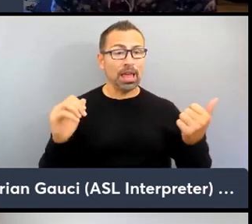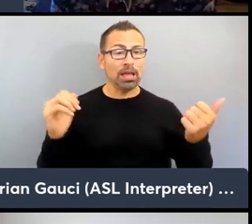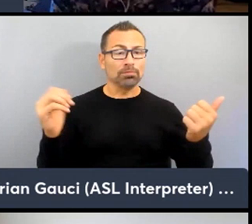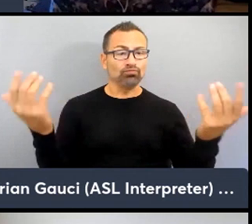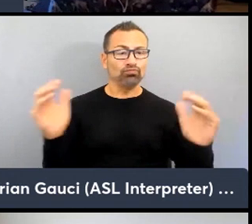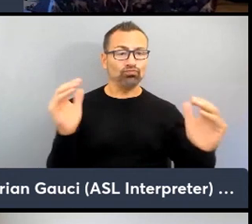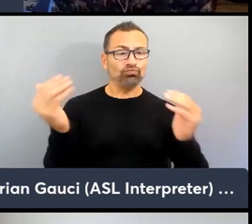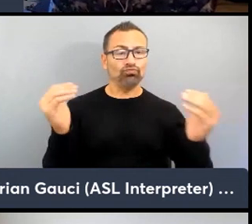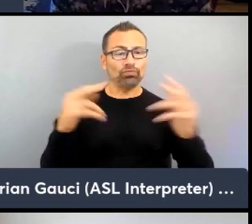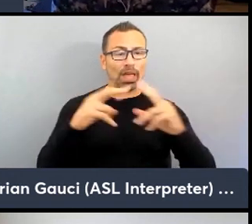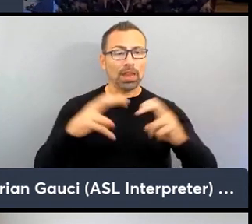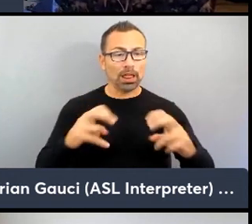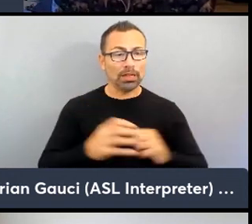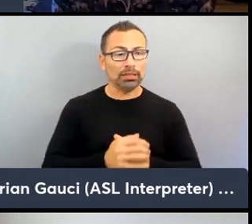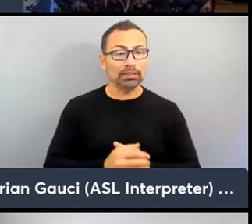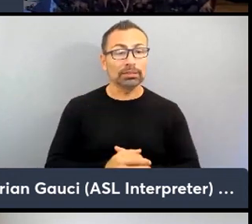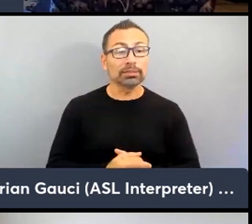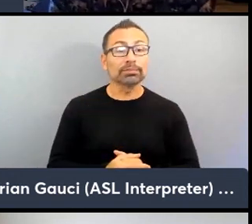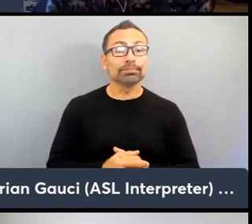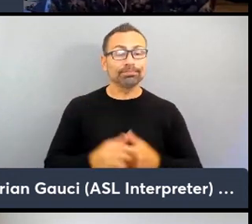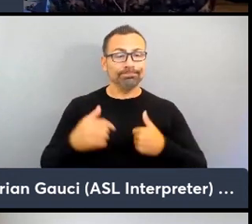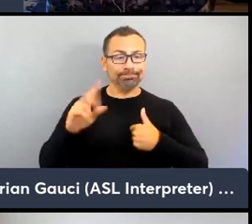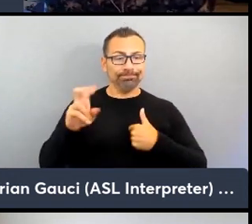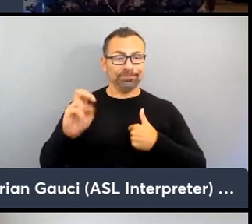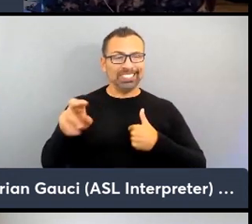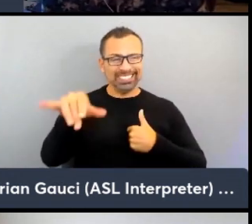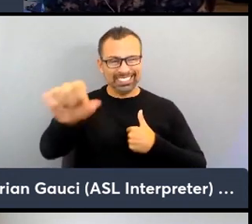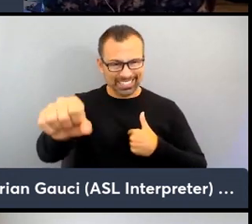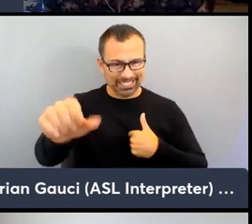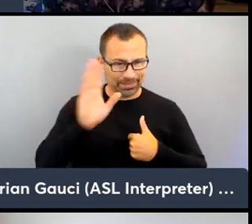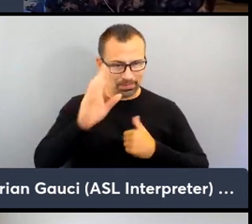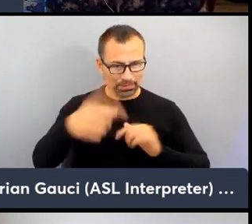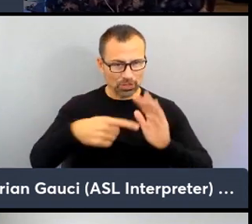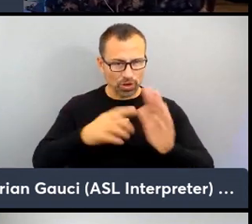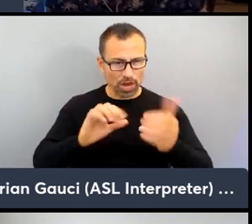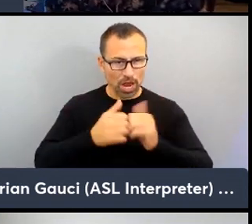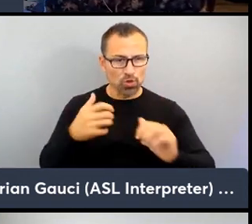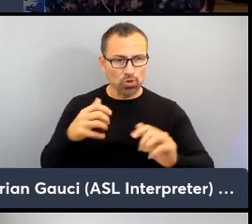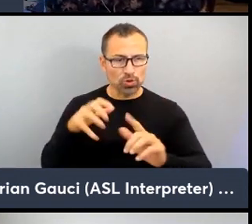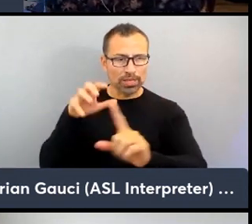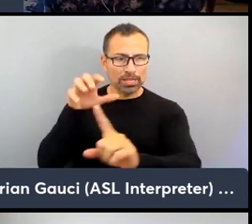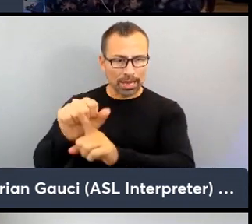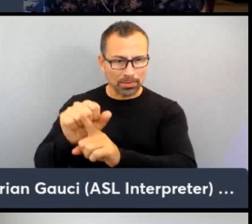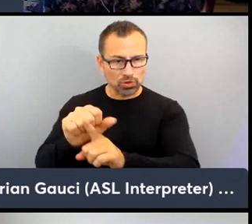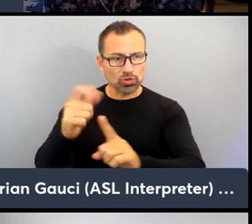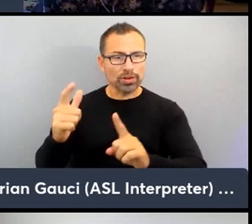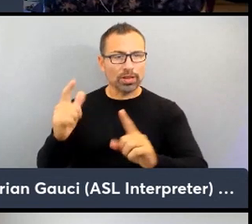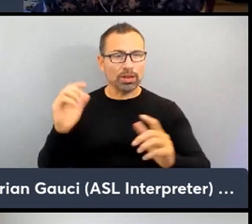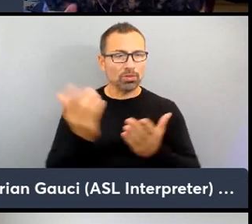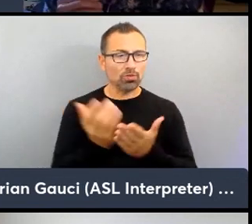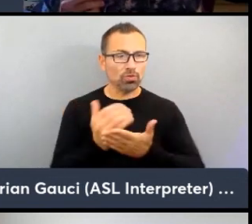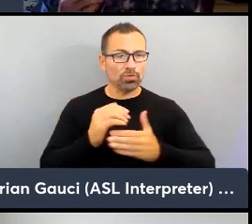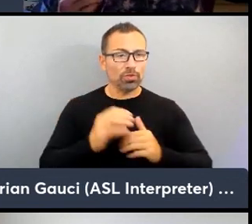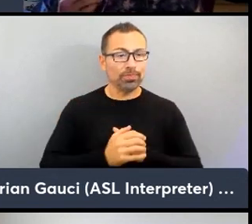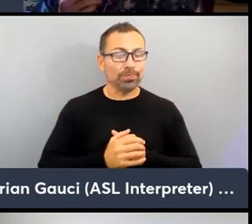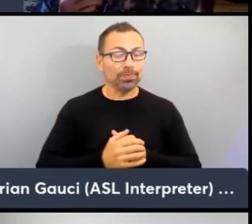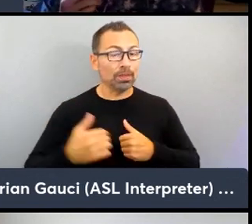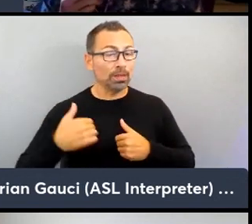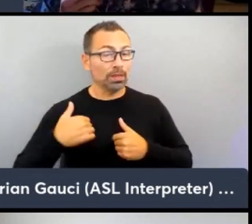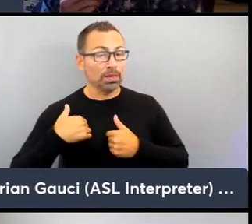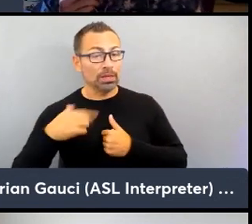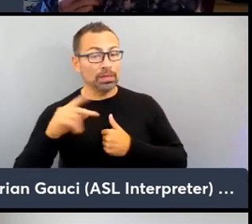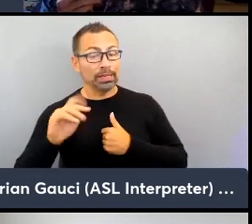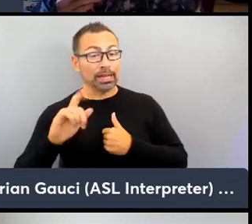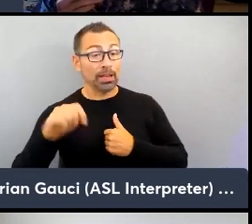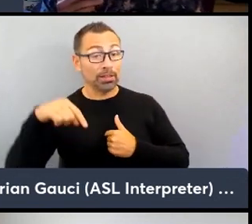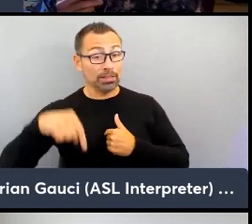capture DML events and how you could view and analyze those events in a bit. Yeah. Now, is this something that's enabled on new